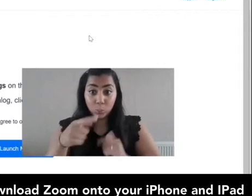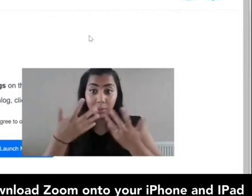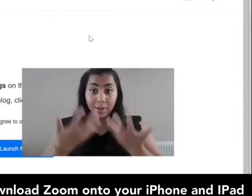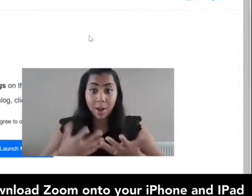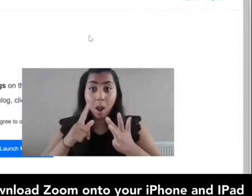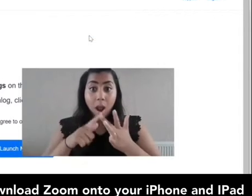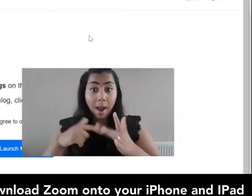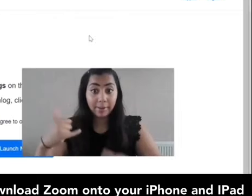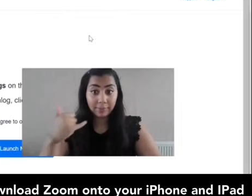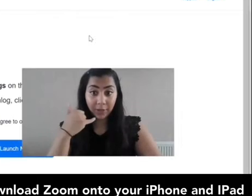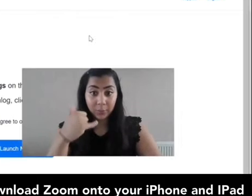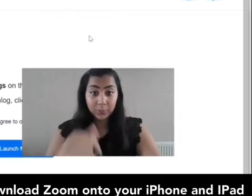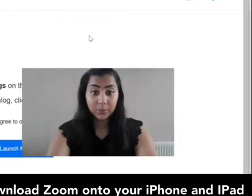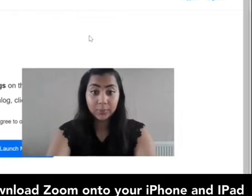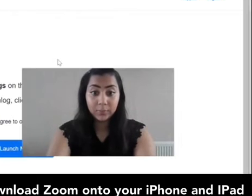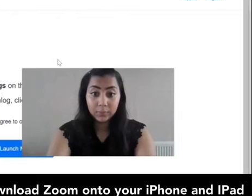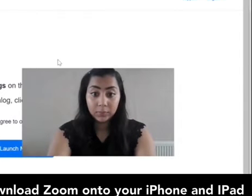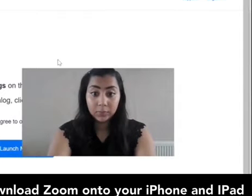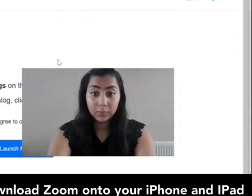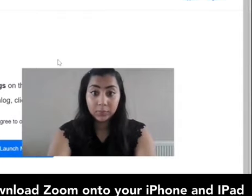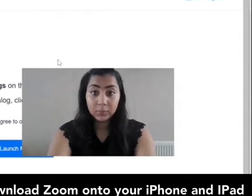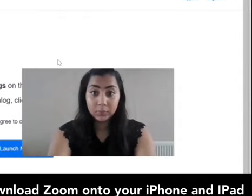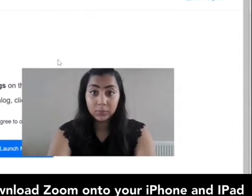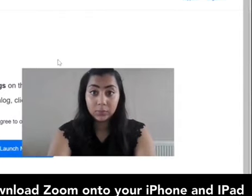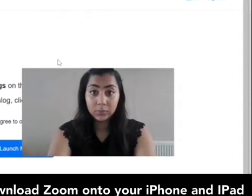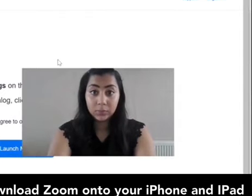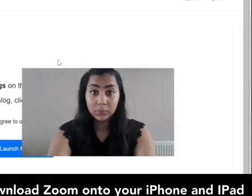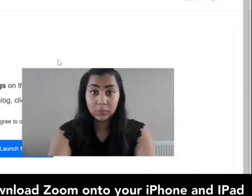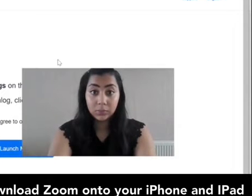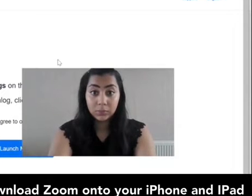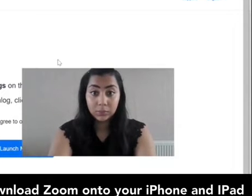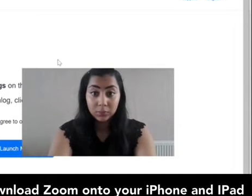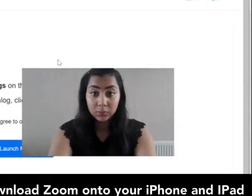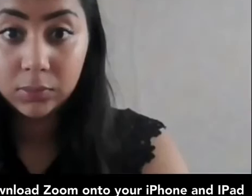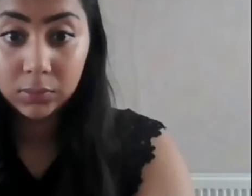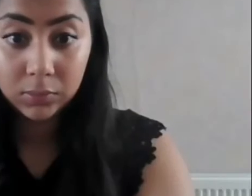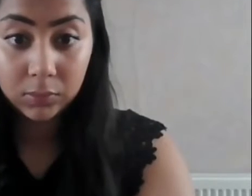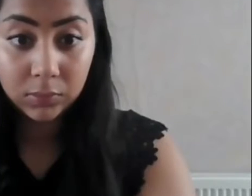Now I will show you how to download Zoom onto your iPhone and iPad.